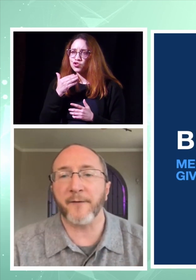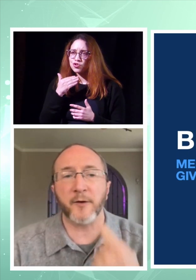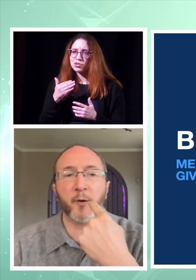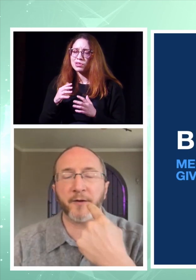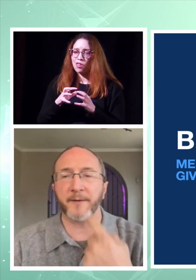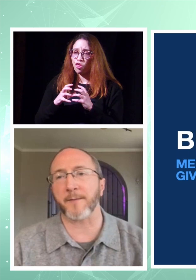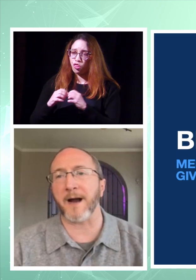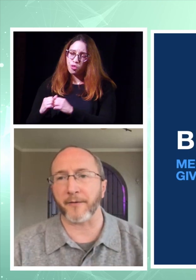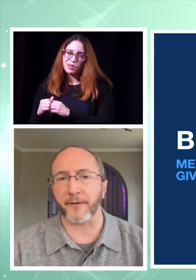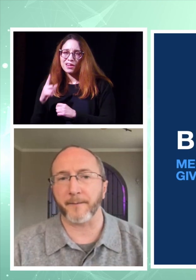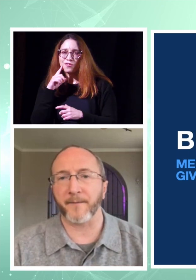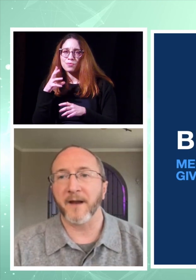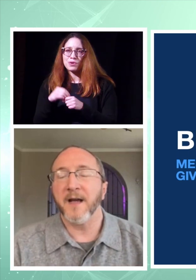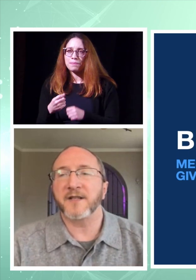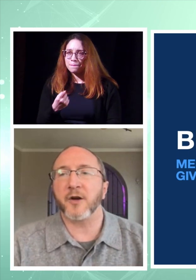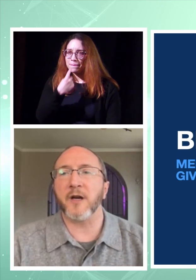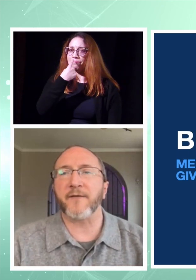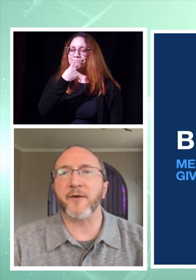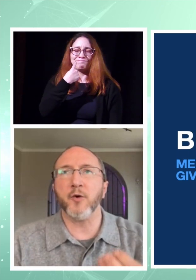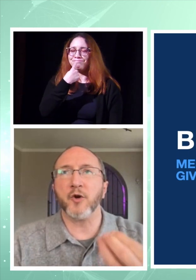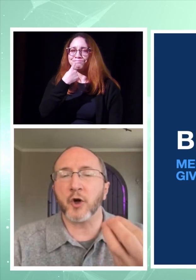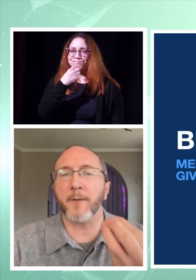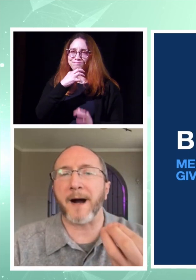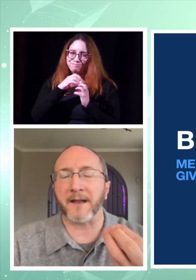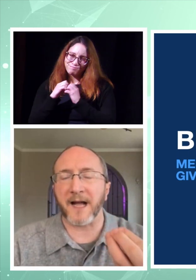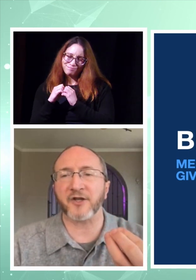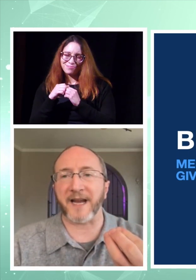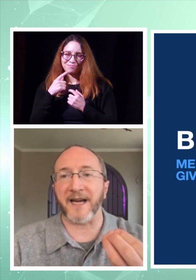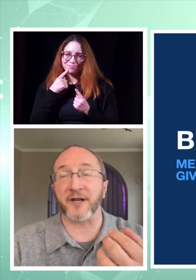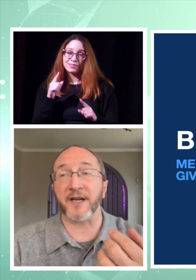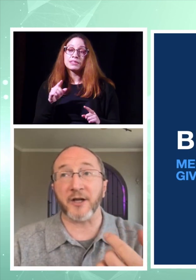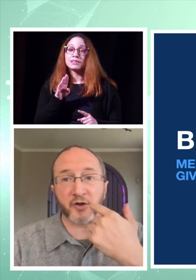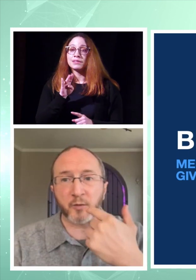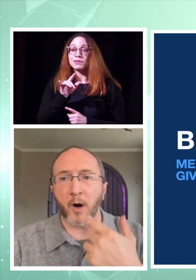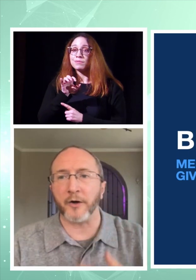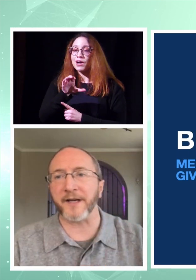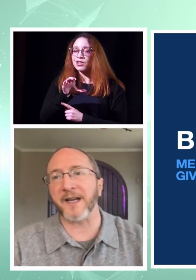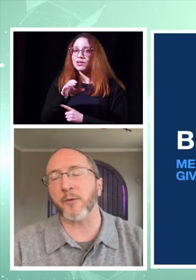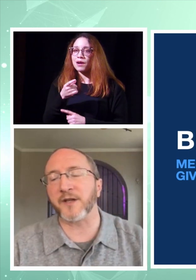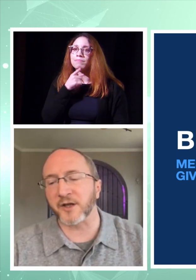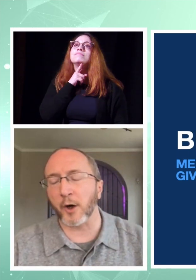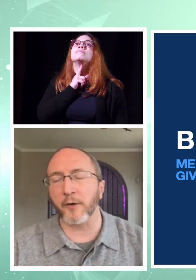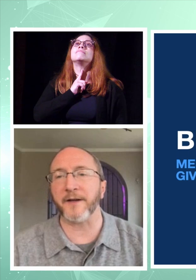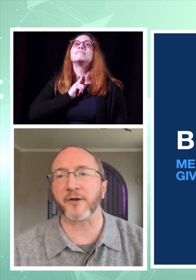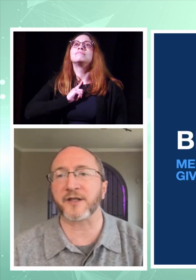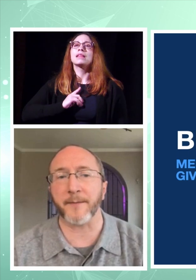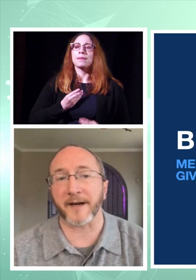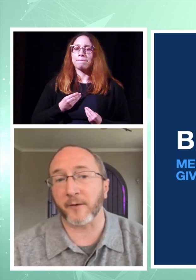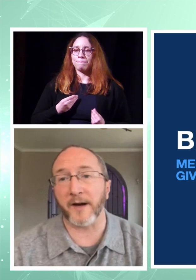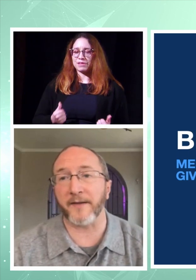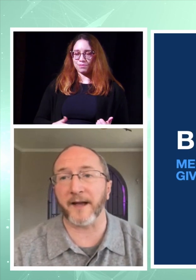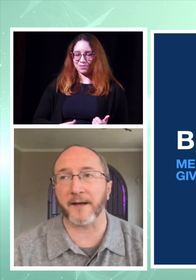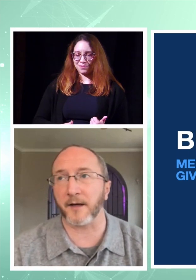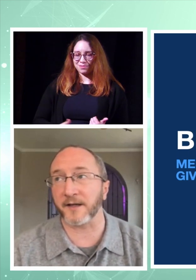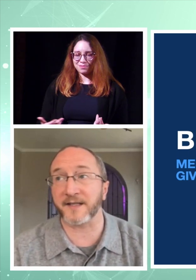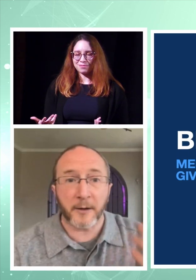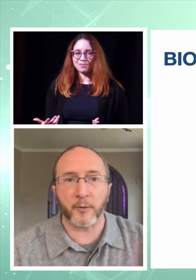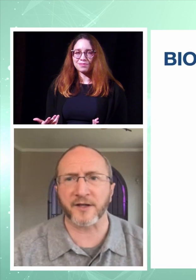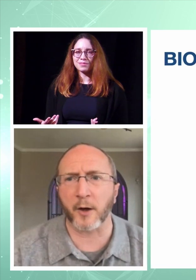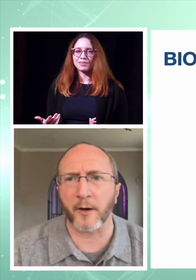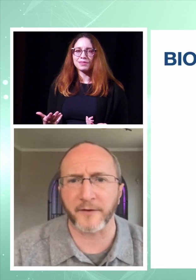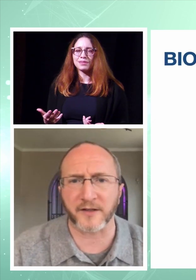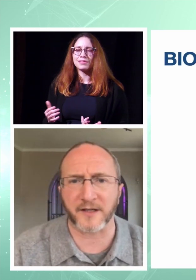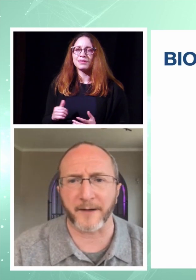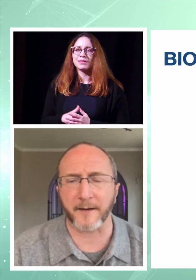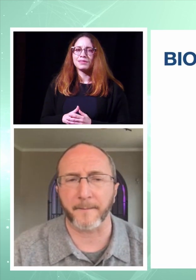degrade if you put them in your mouth. So if you took a biologic agent and you swallowed it, it would dissolve in your stomach the way that steak